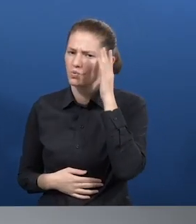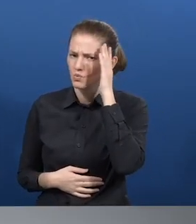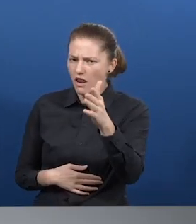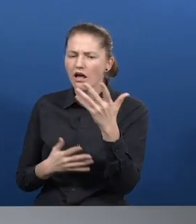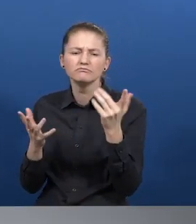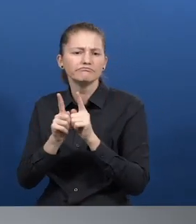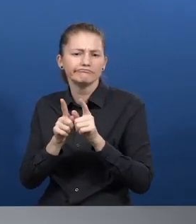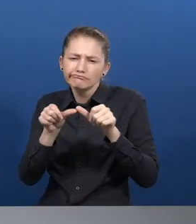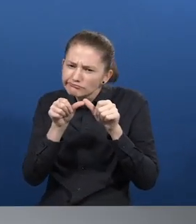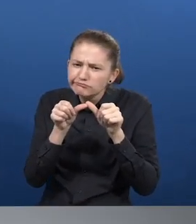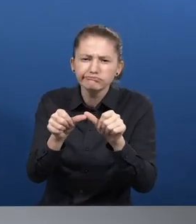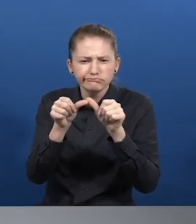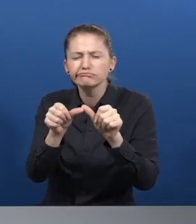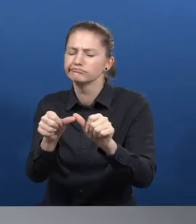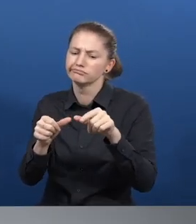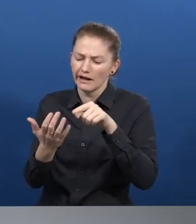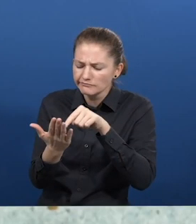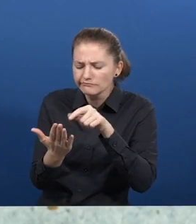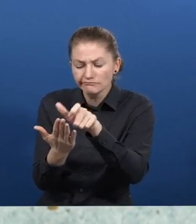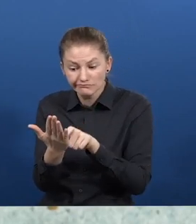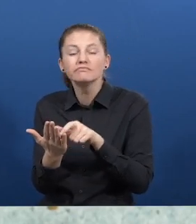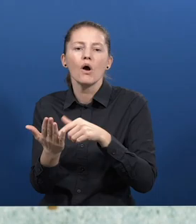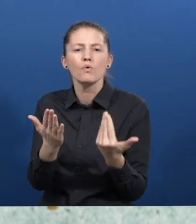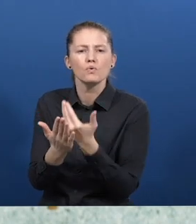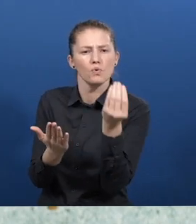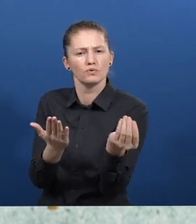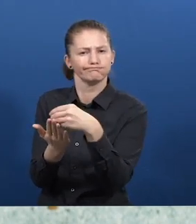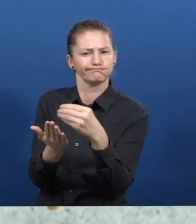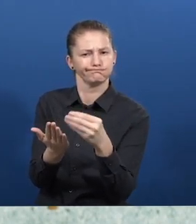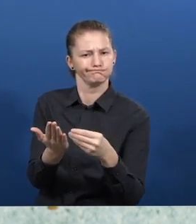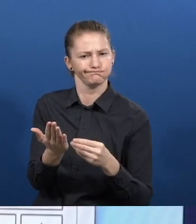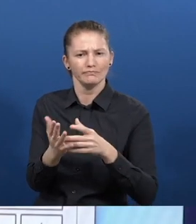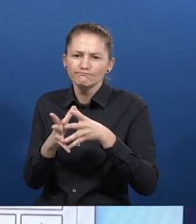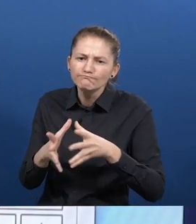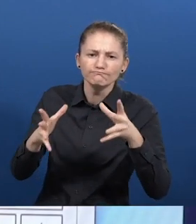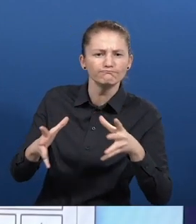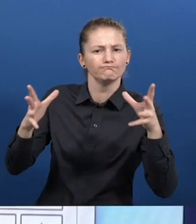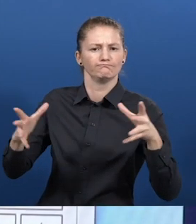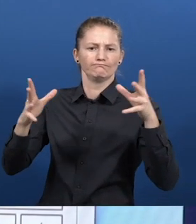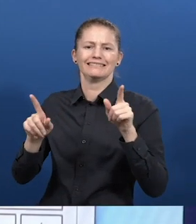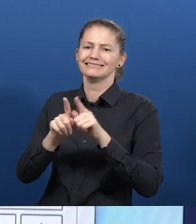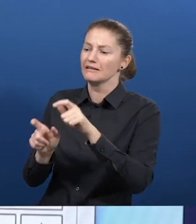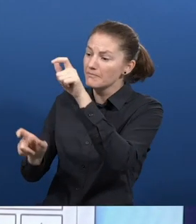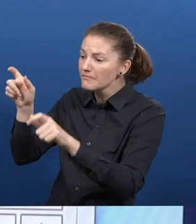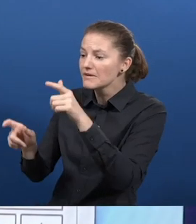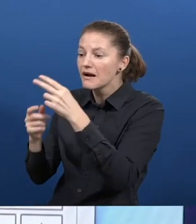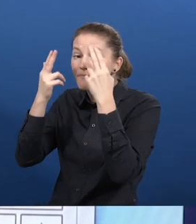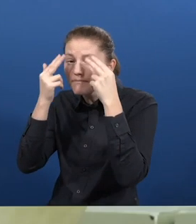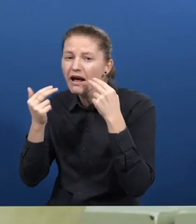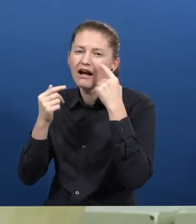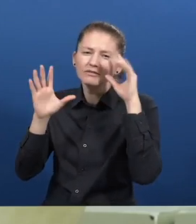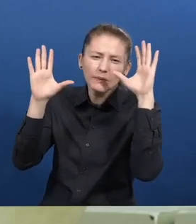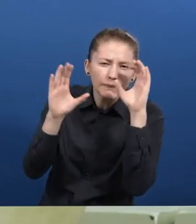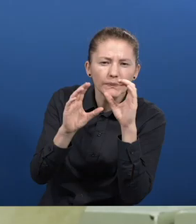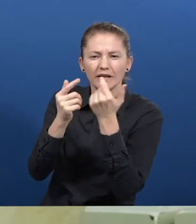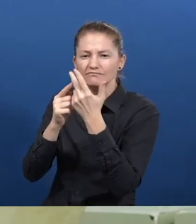We will continue to maintain and develop new features of these products. We also would like to spread them to more and more people with visual impairment